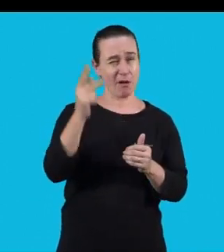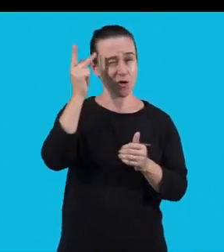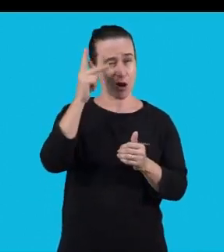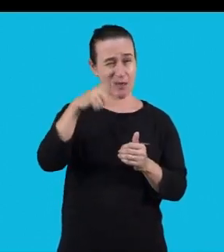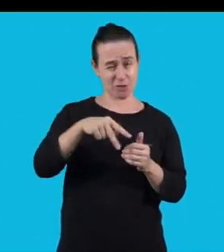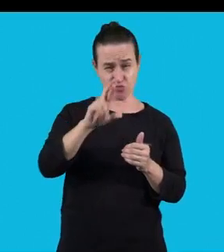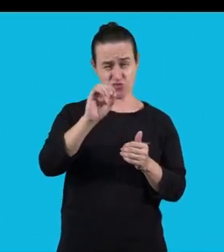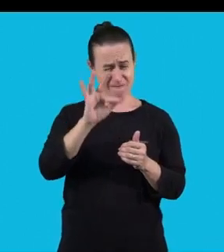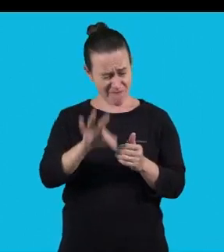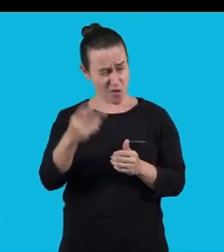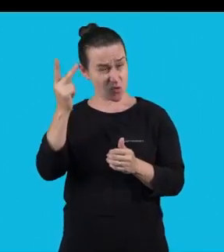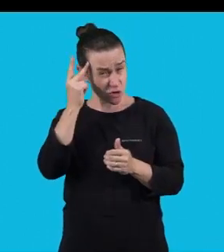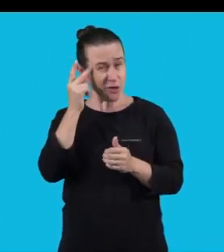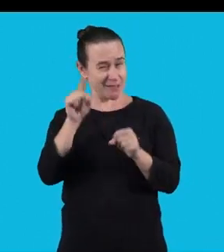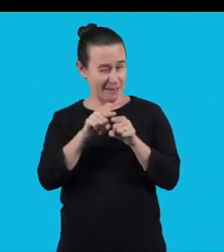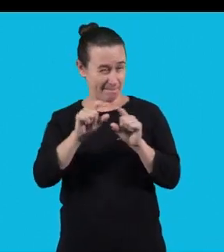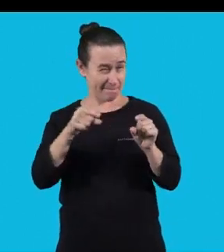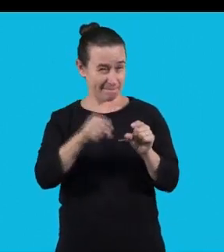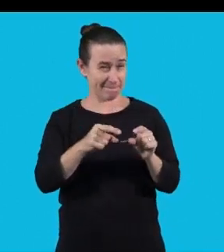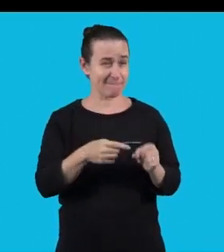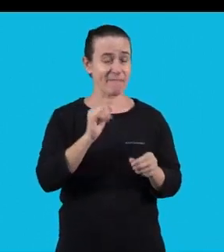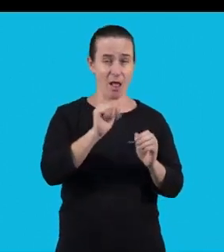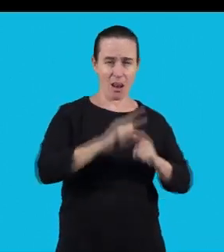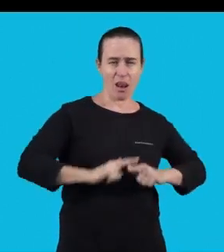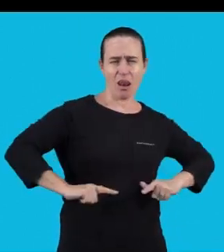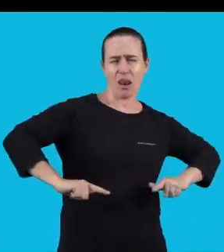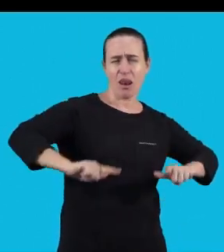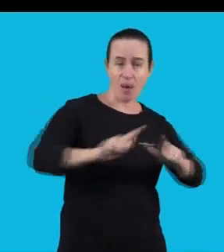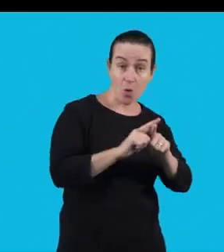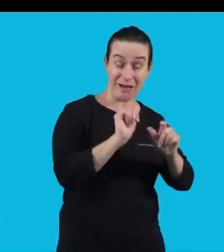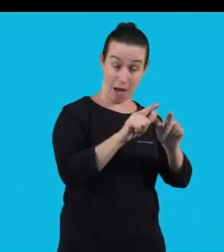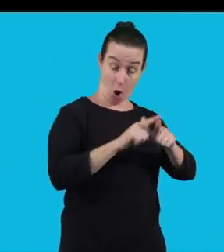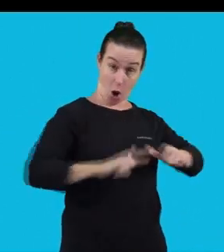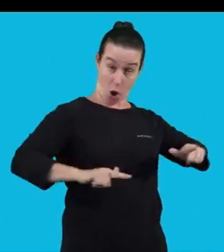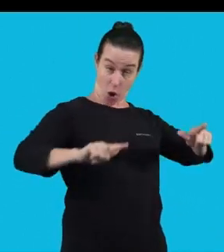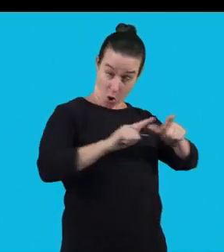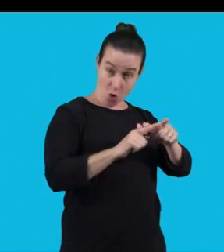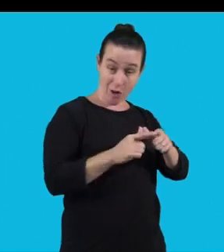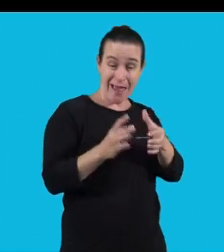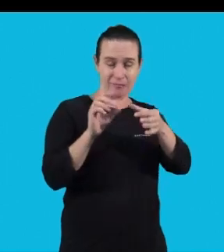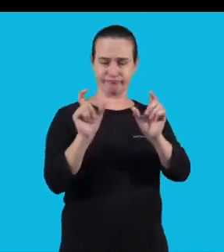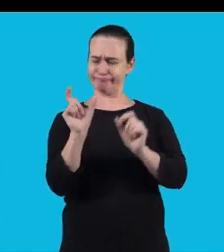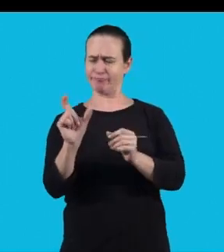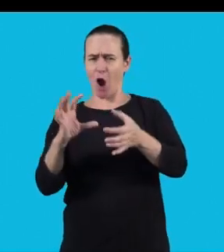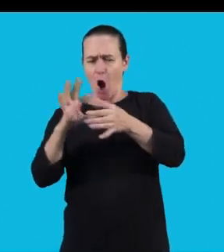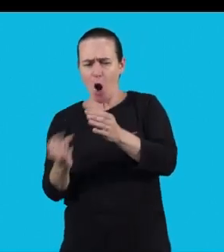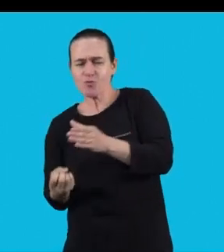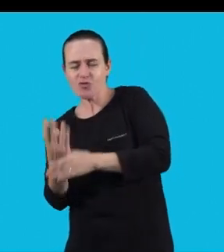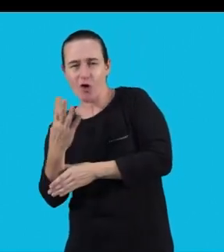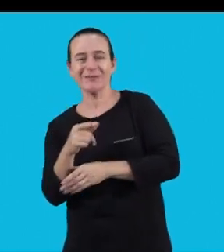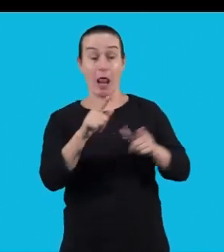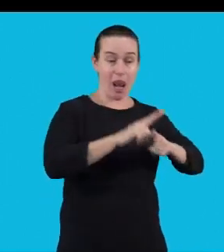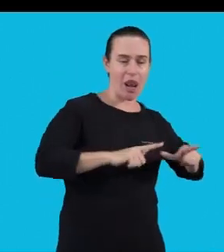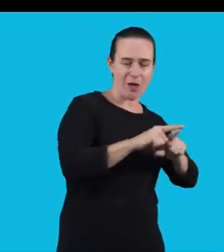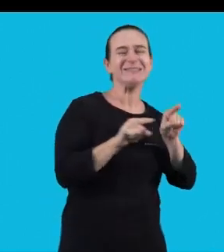profound knowledge, the sentence we used in the previous question, of local homegrown tastes. Local and homegrown mean the